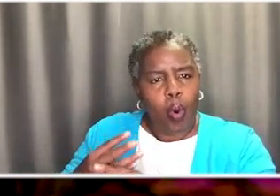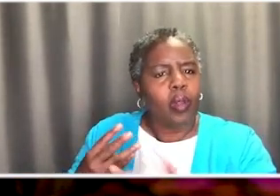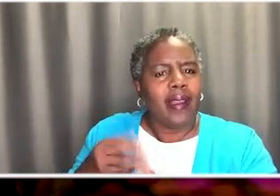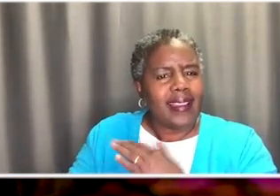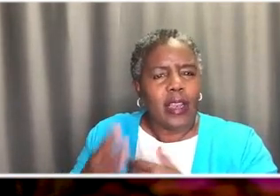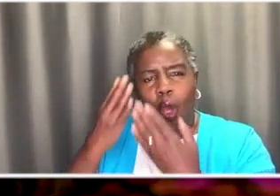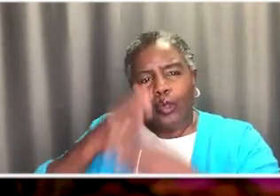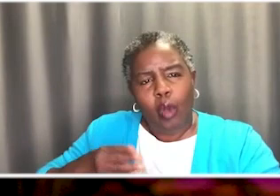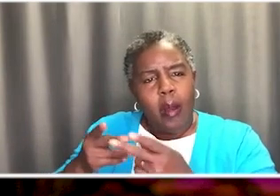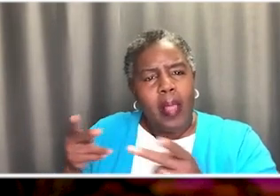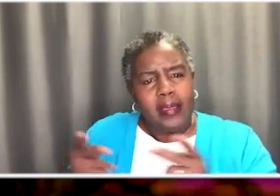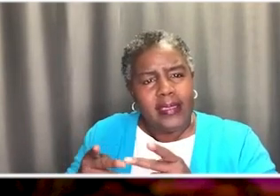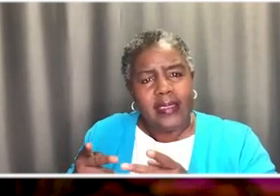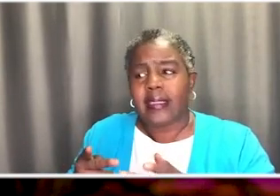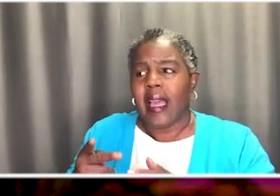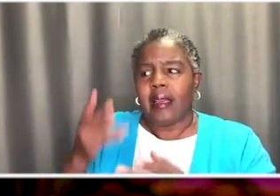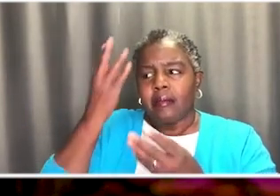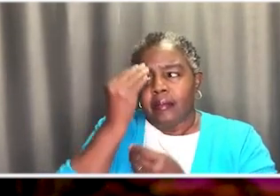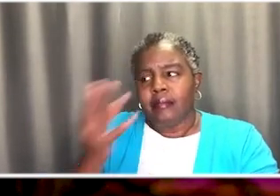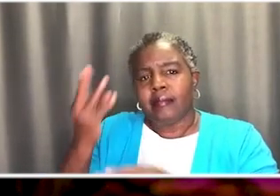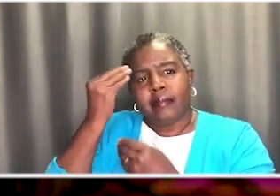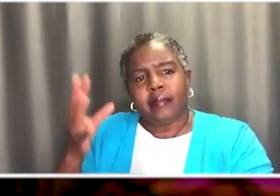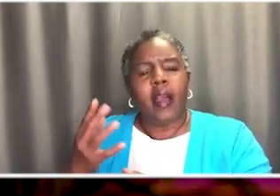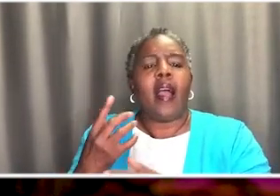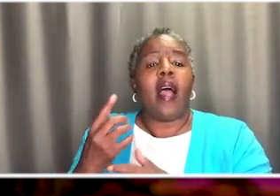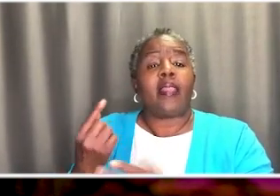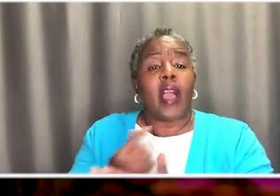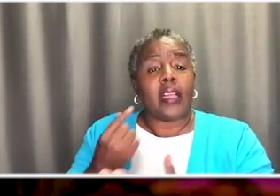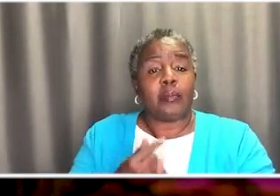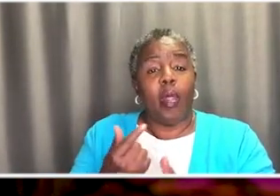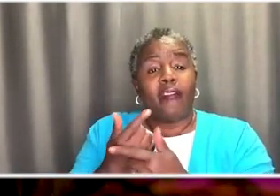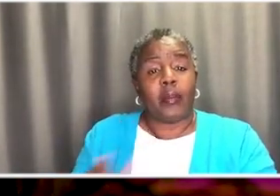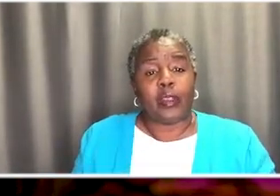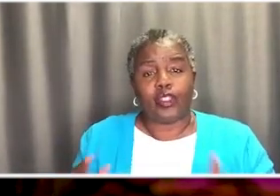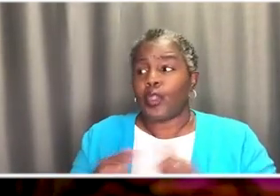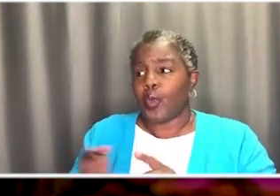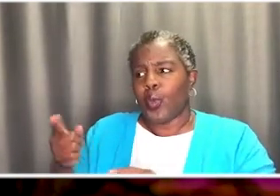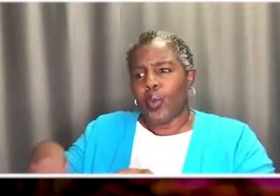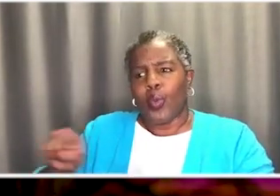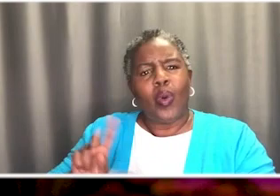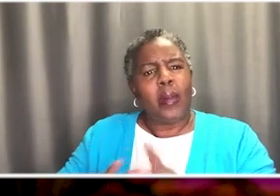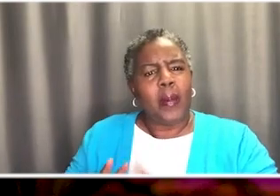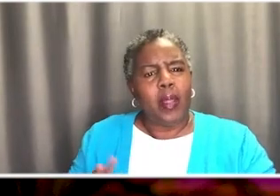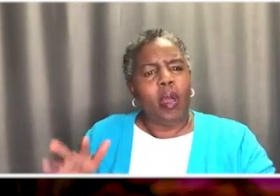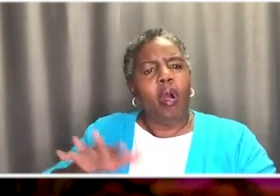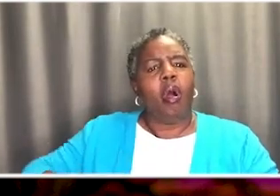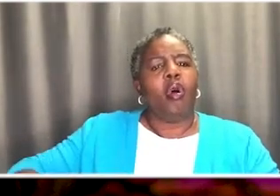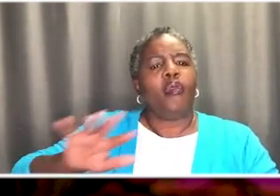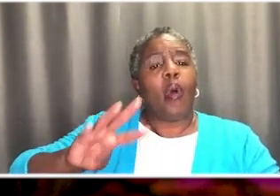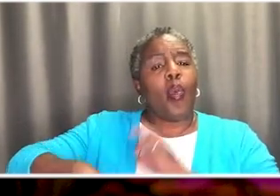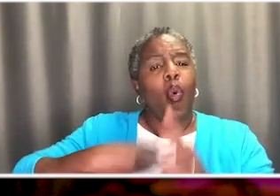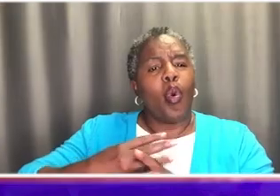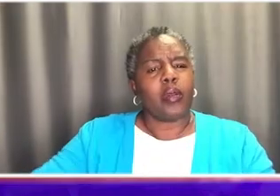places and bring the gospel of liberation to the people around the